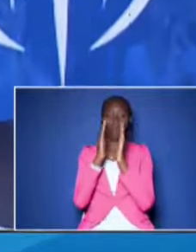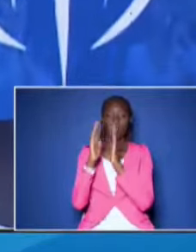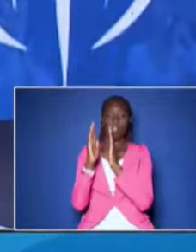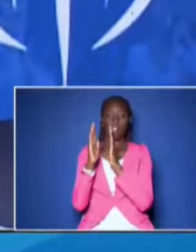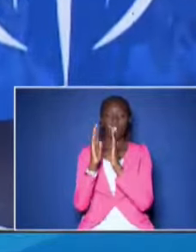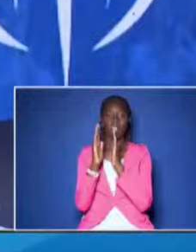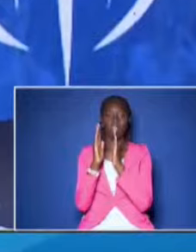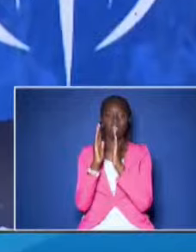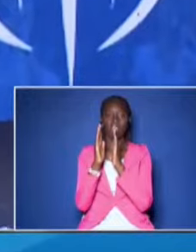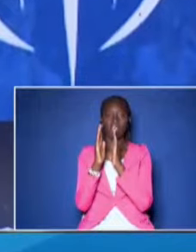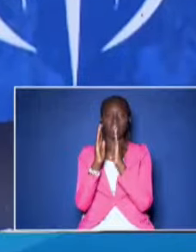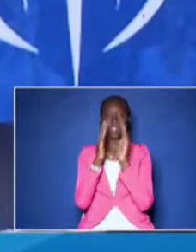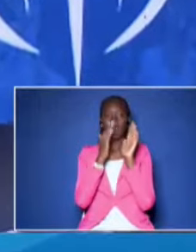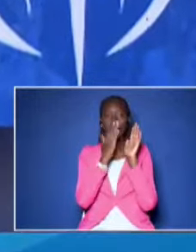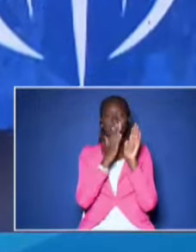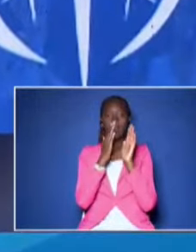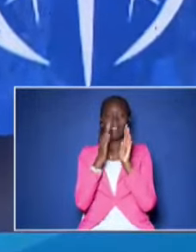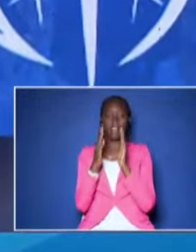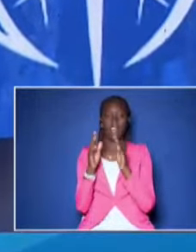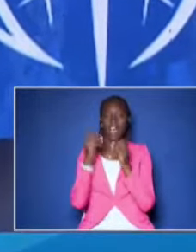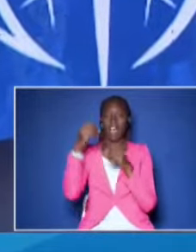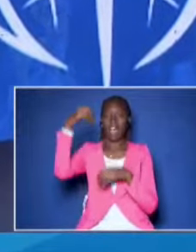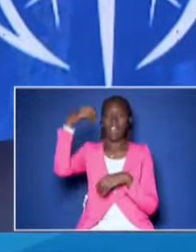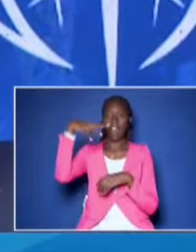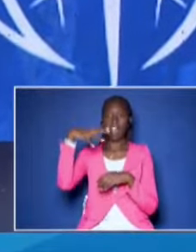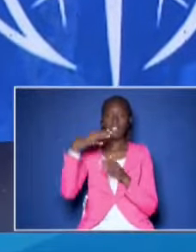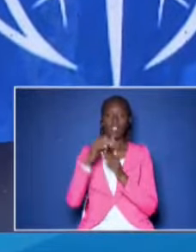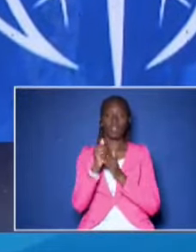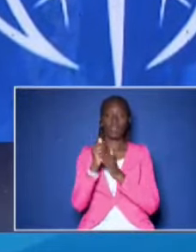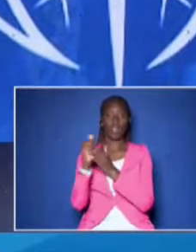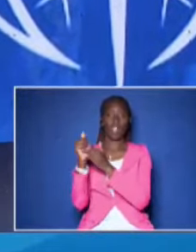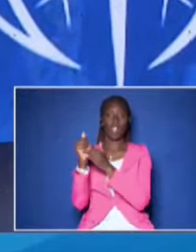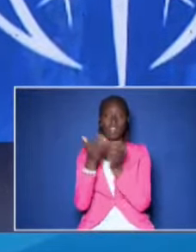library a light to direct